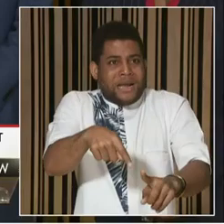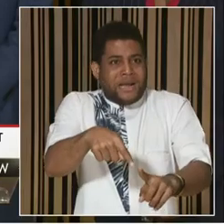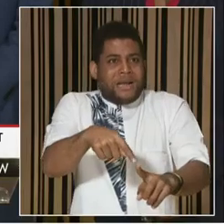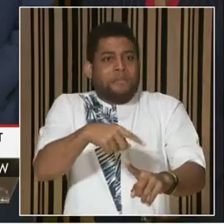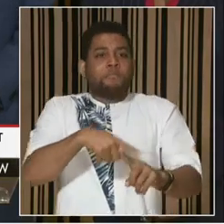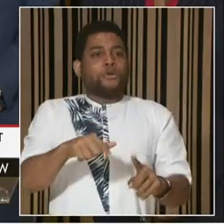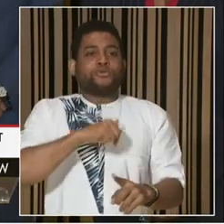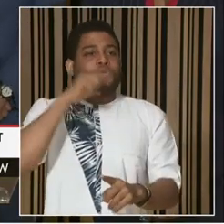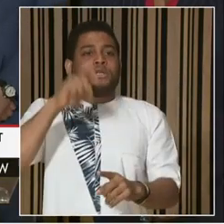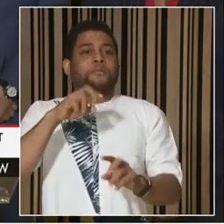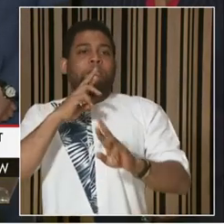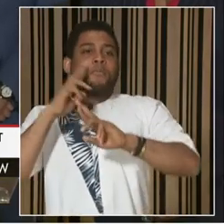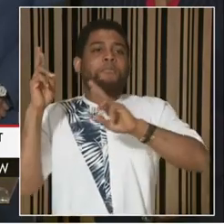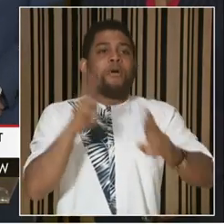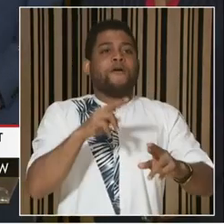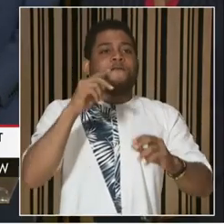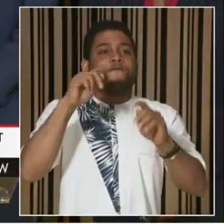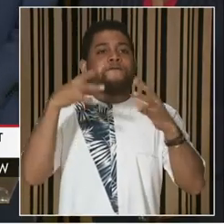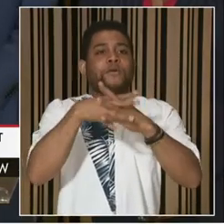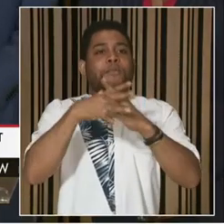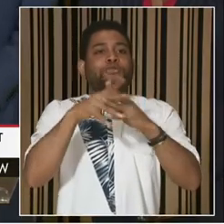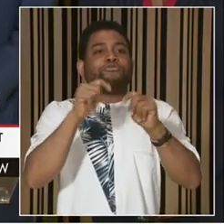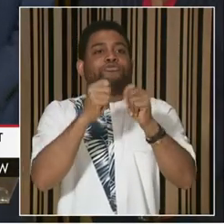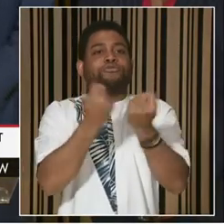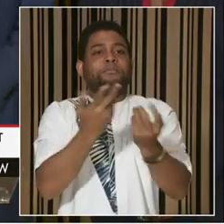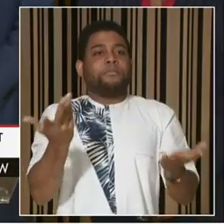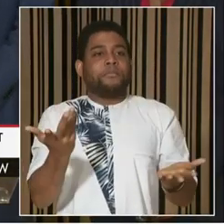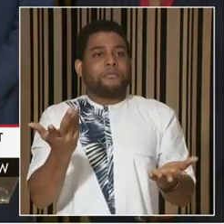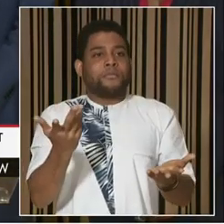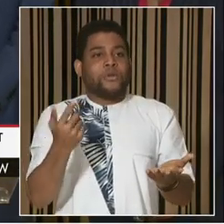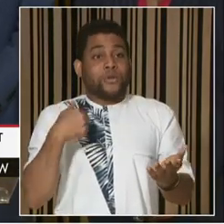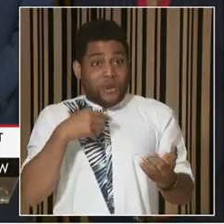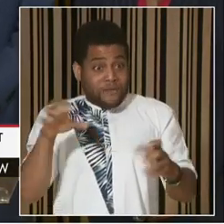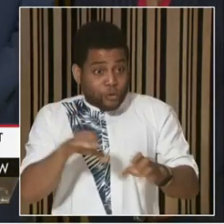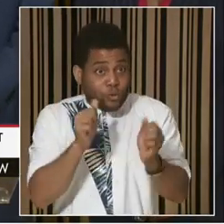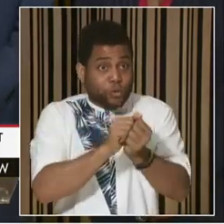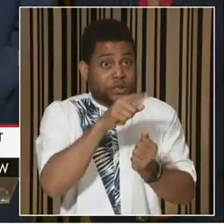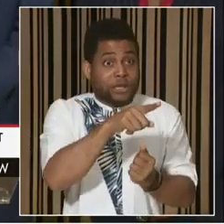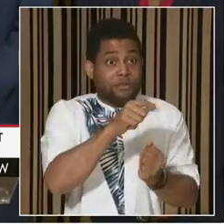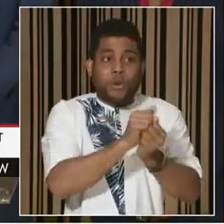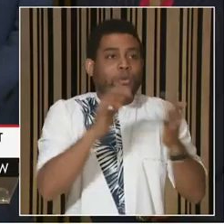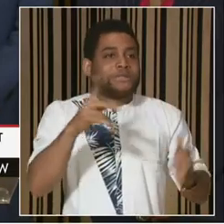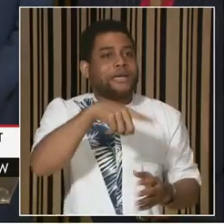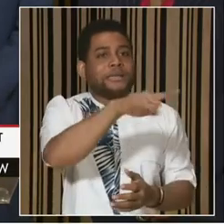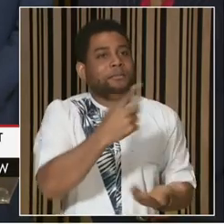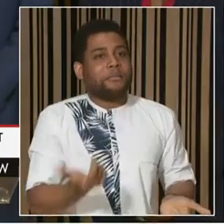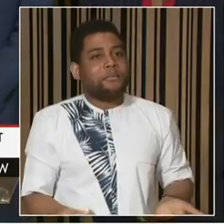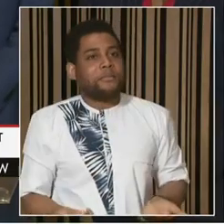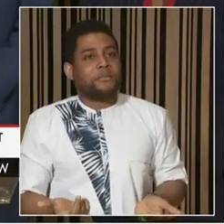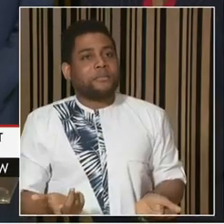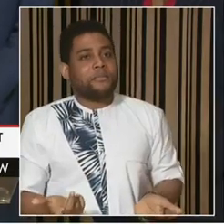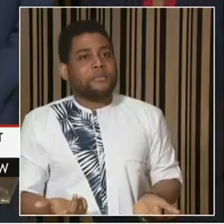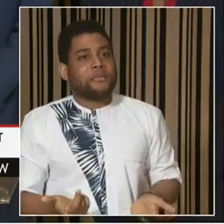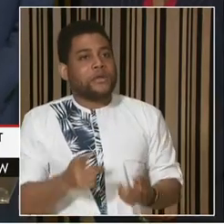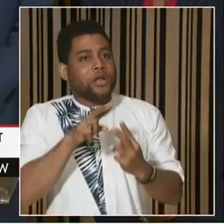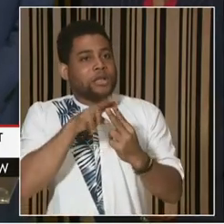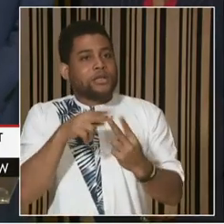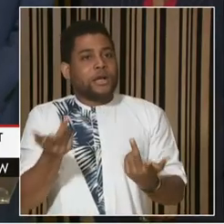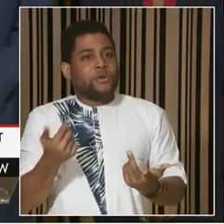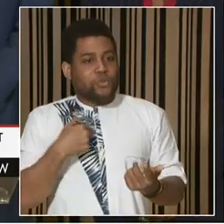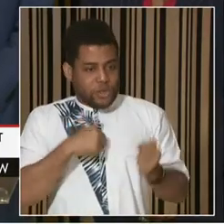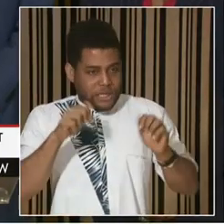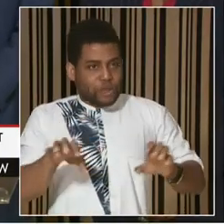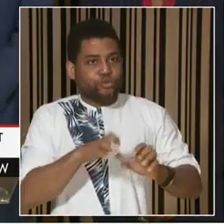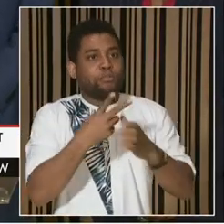that happen. We can do it with them, or we can do it without them. But what we are willing to do is follow the